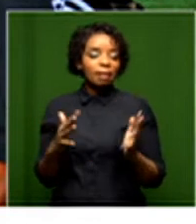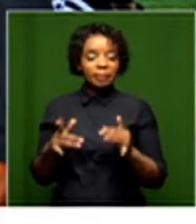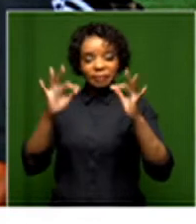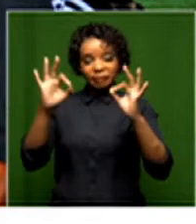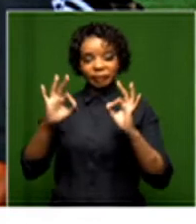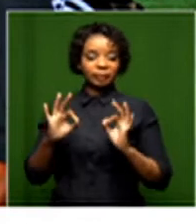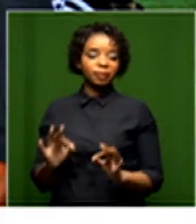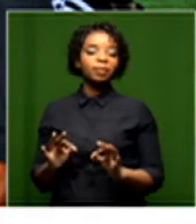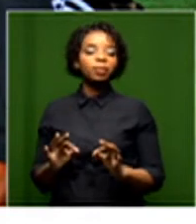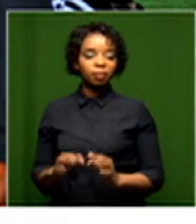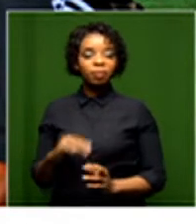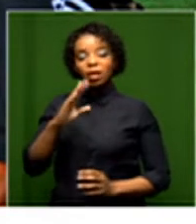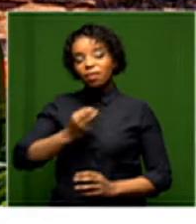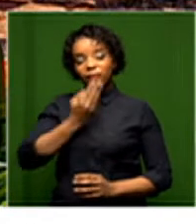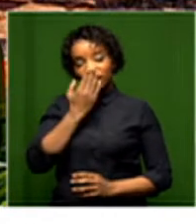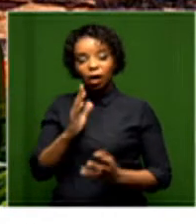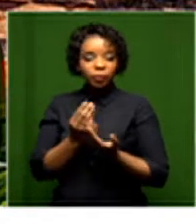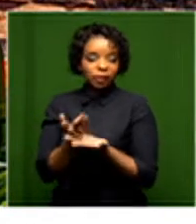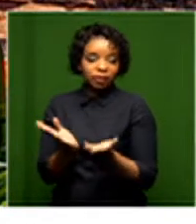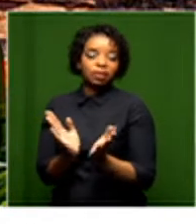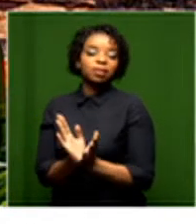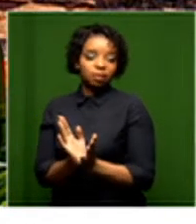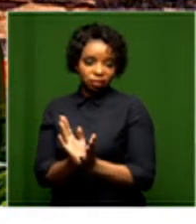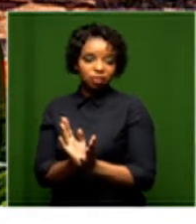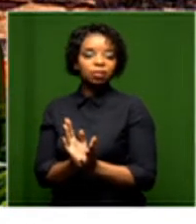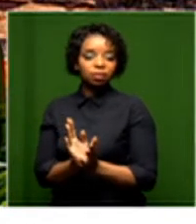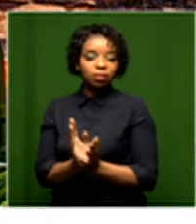and flora in it. So come and enjoy it with us. I think one of